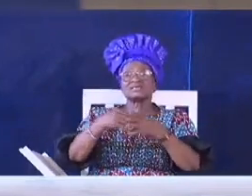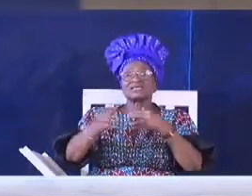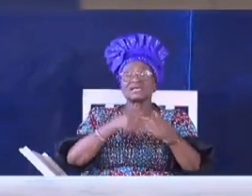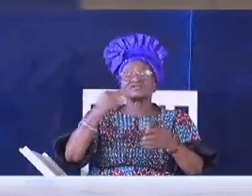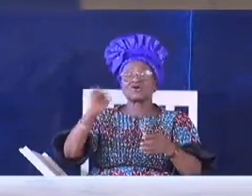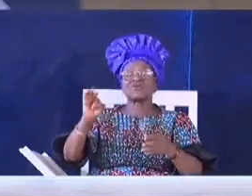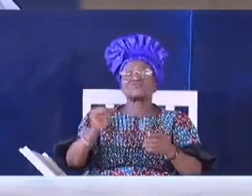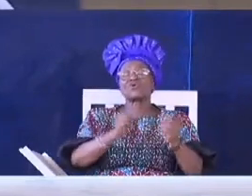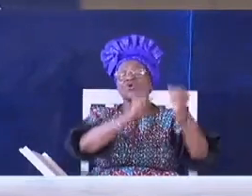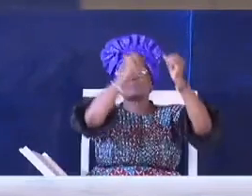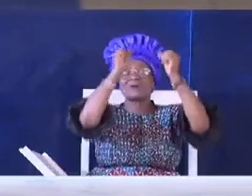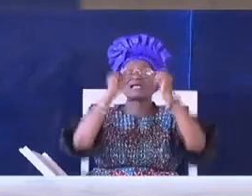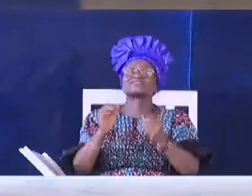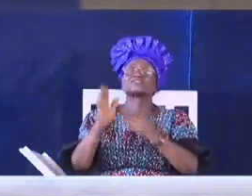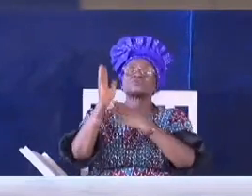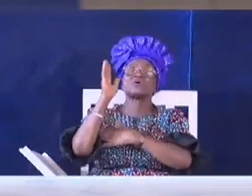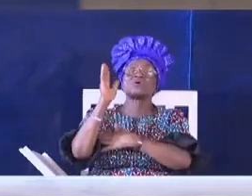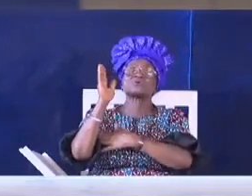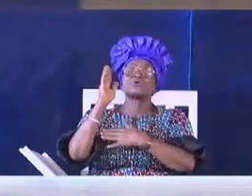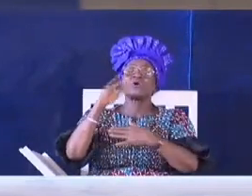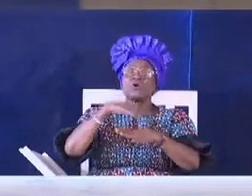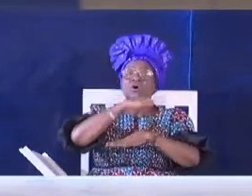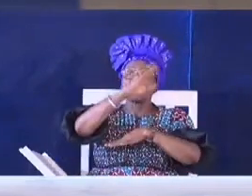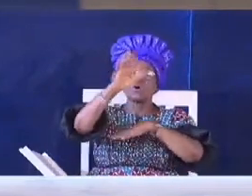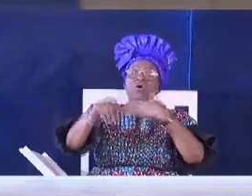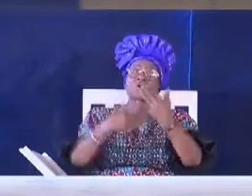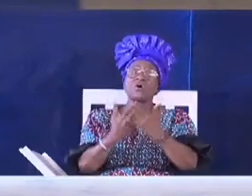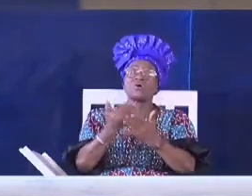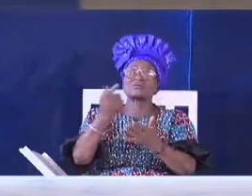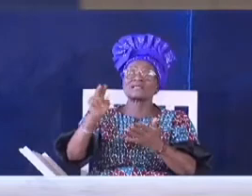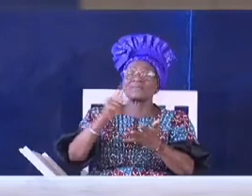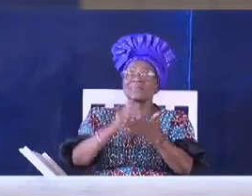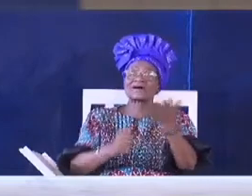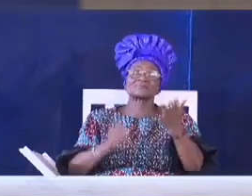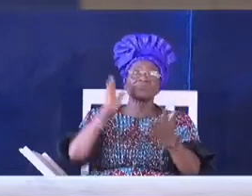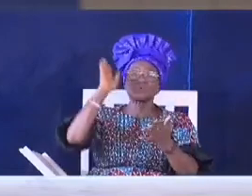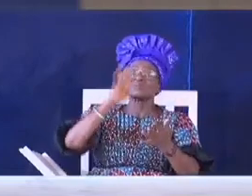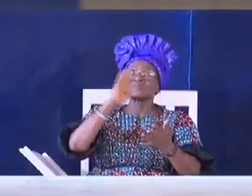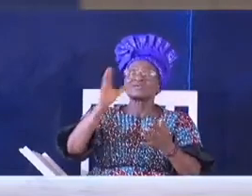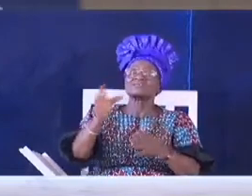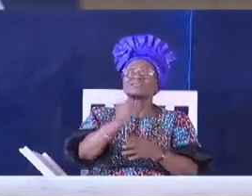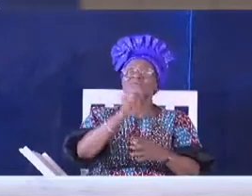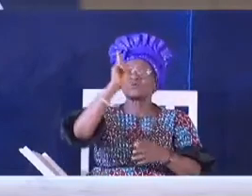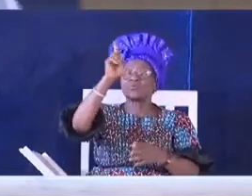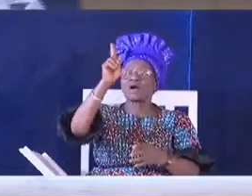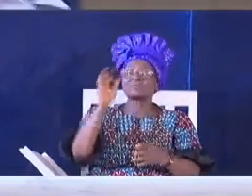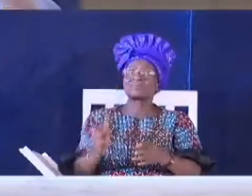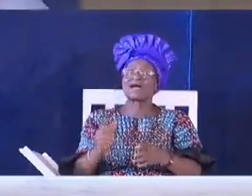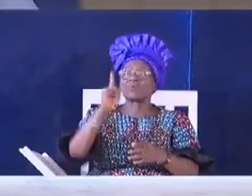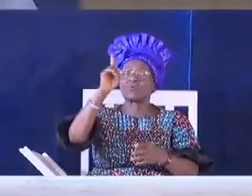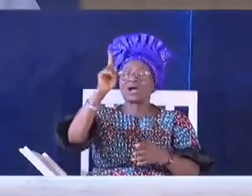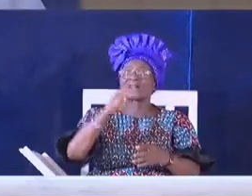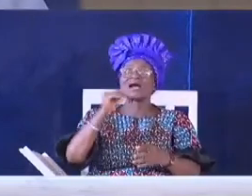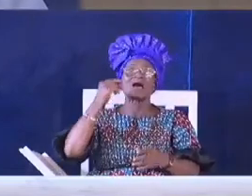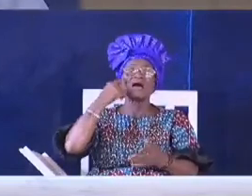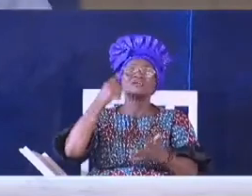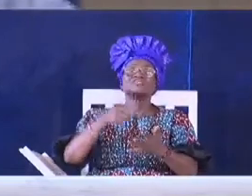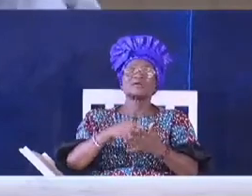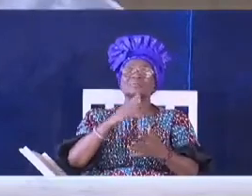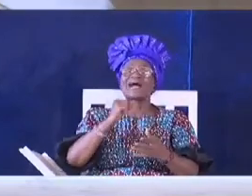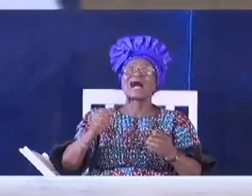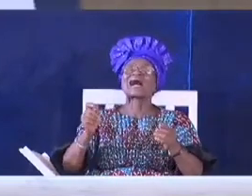the parts will be taken one by one, and they will be checked, cleaned up, and